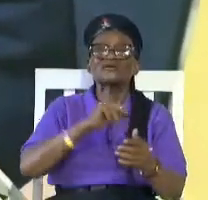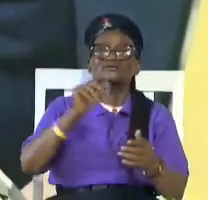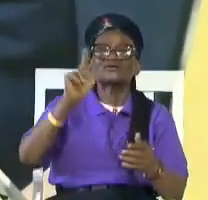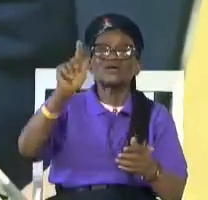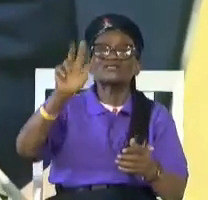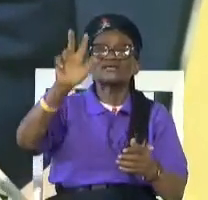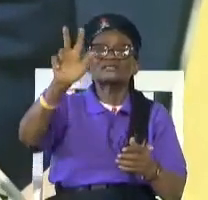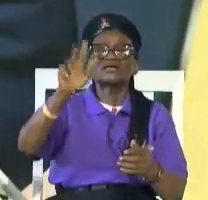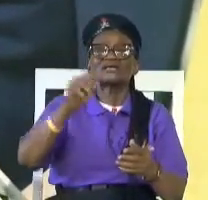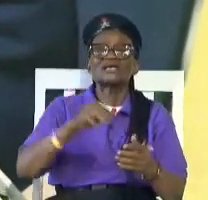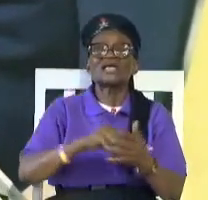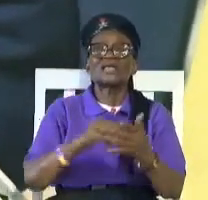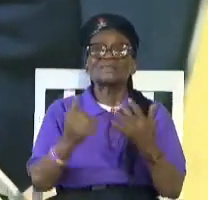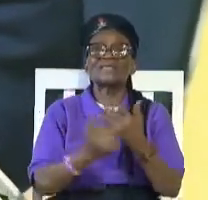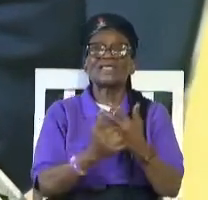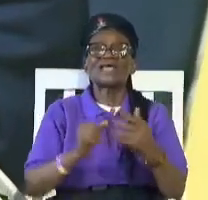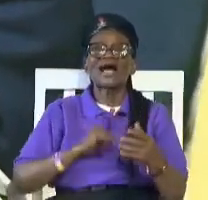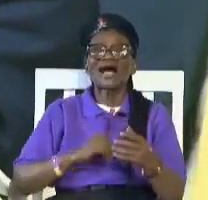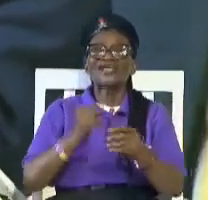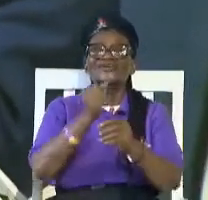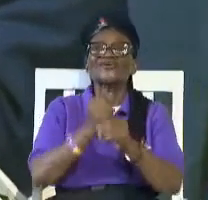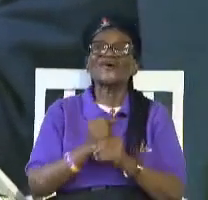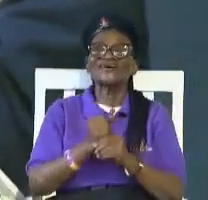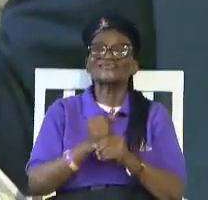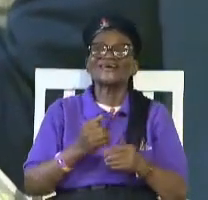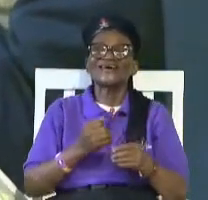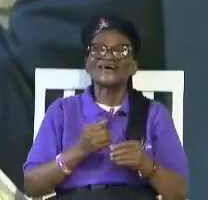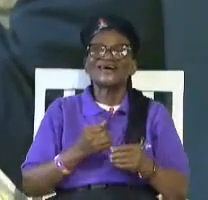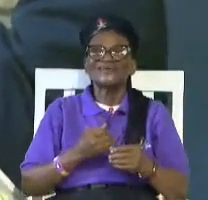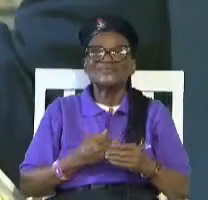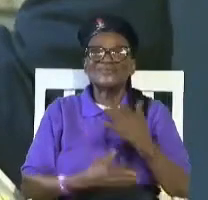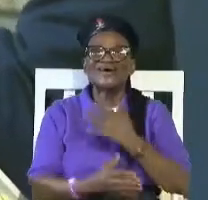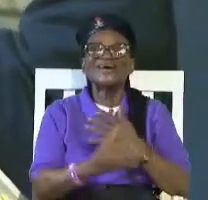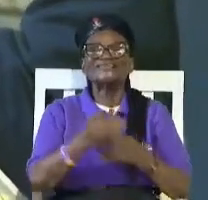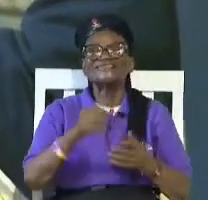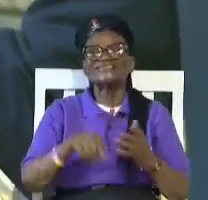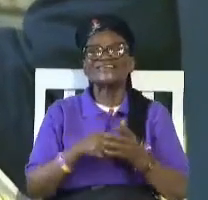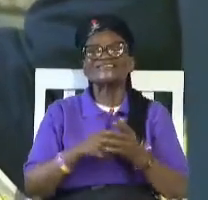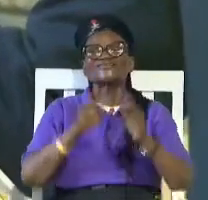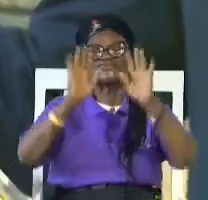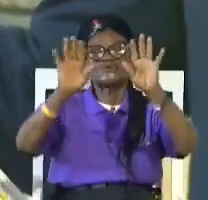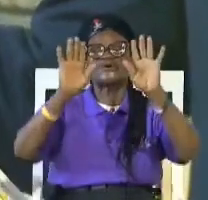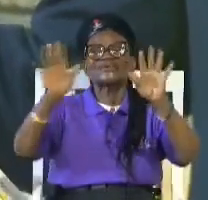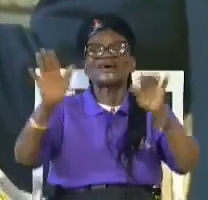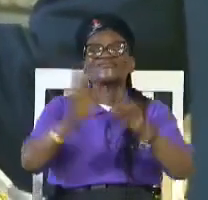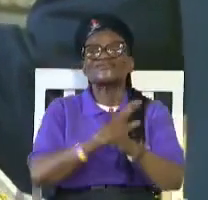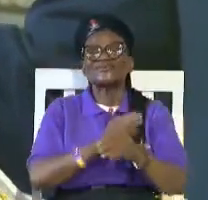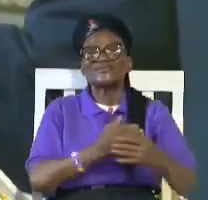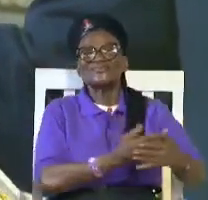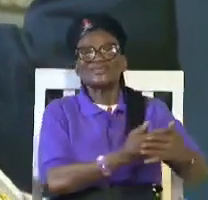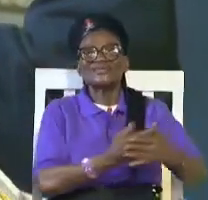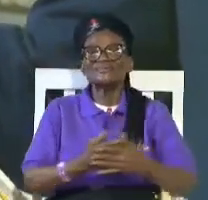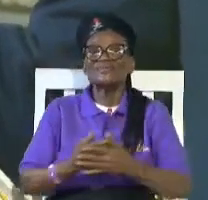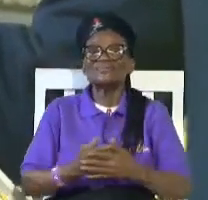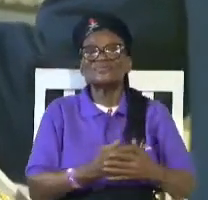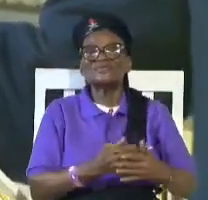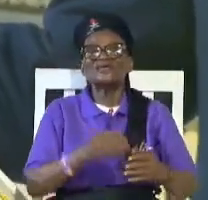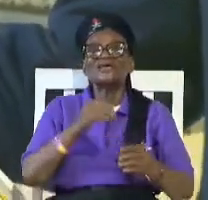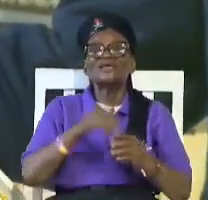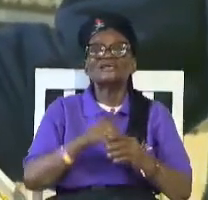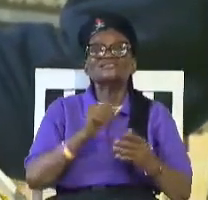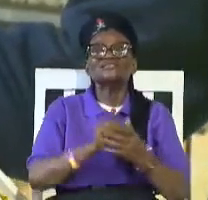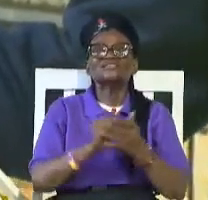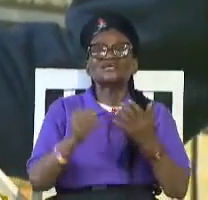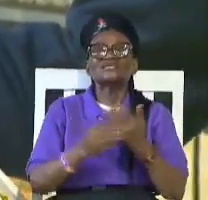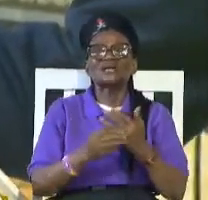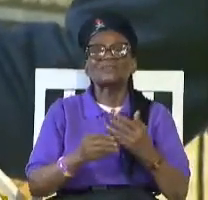2023, May, I gave birth to this wonderful covenant baby. And on September 2023, I